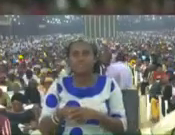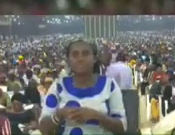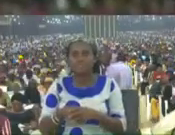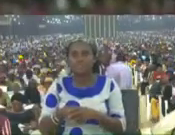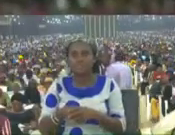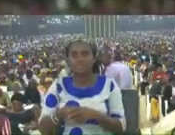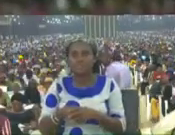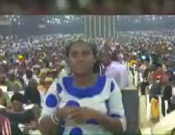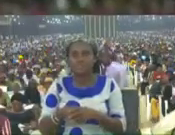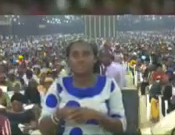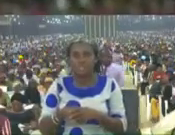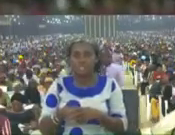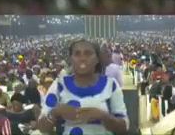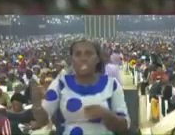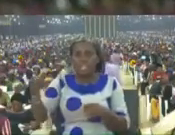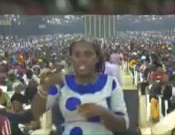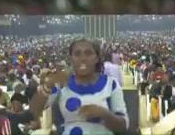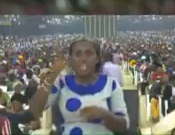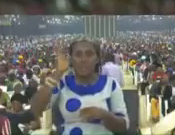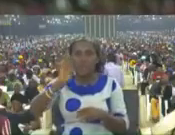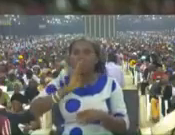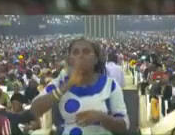They're going to be my priests.